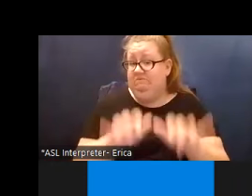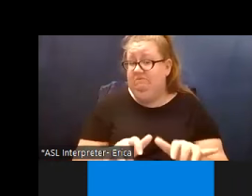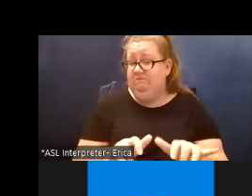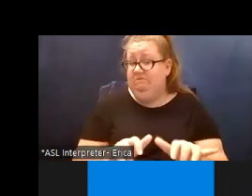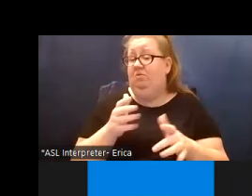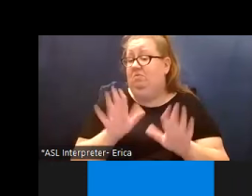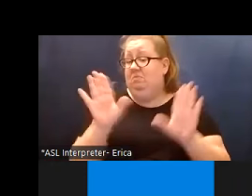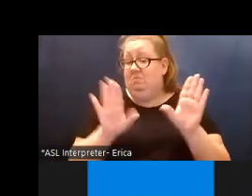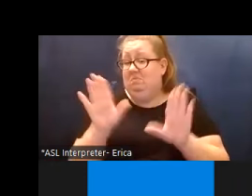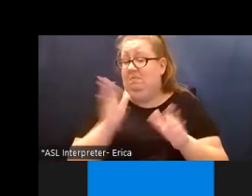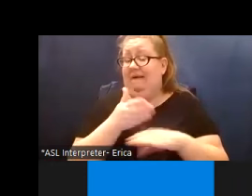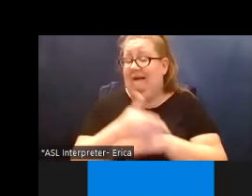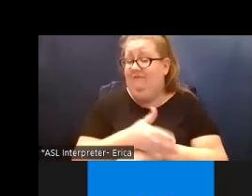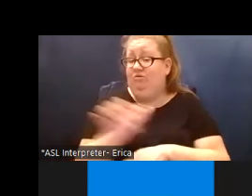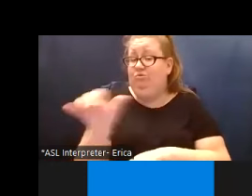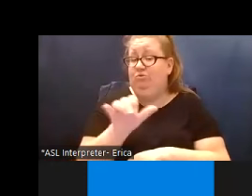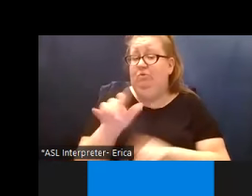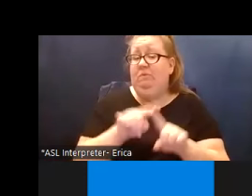2.